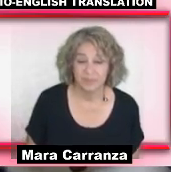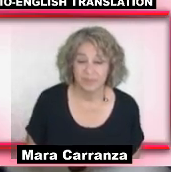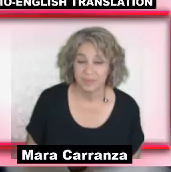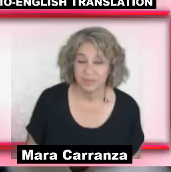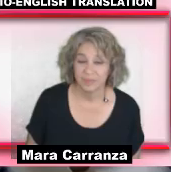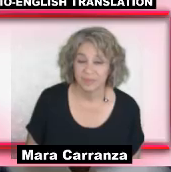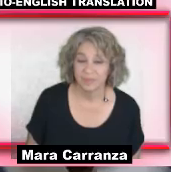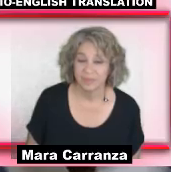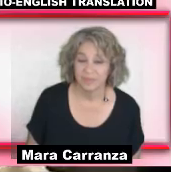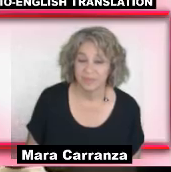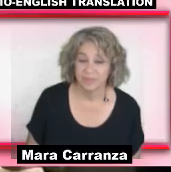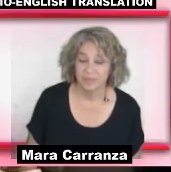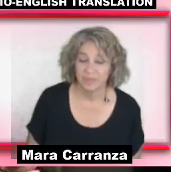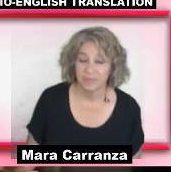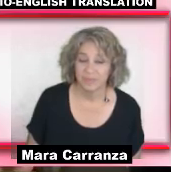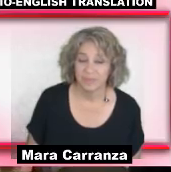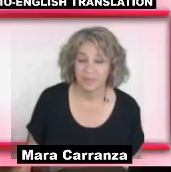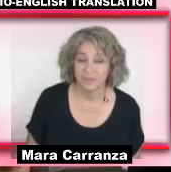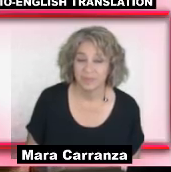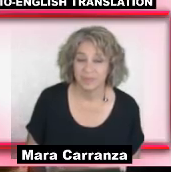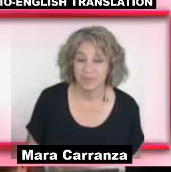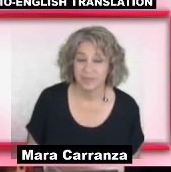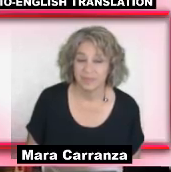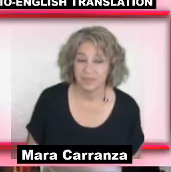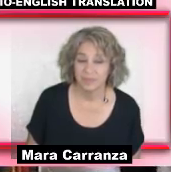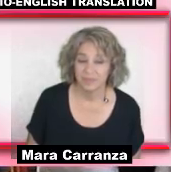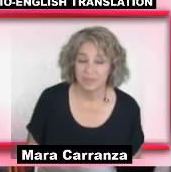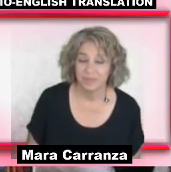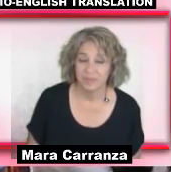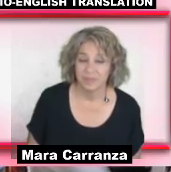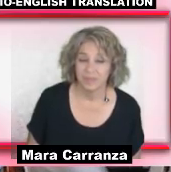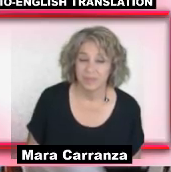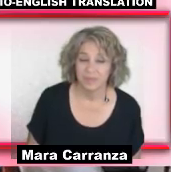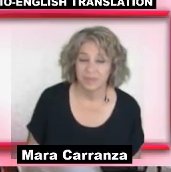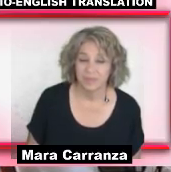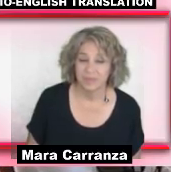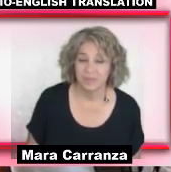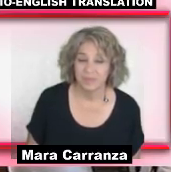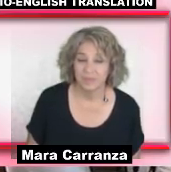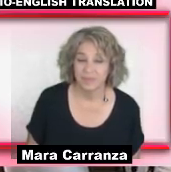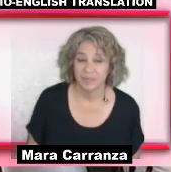Nayarit, más Nayarit. A ver, pero no Manuel Peraza, por favor. O sea,